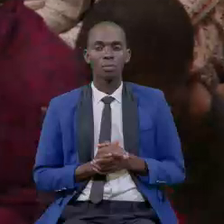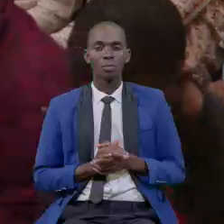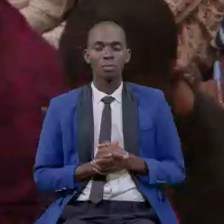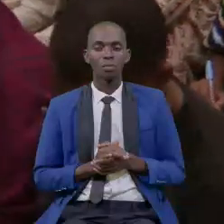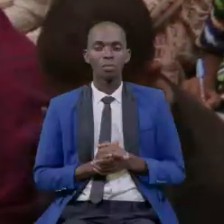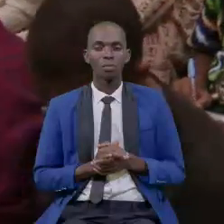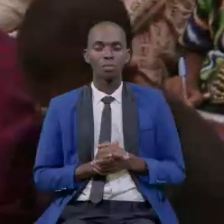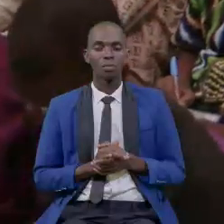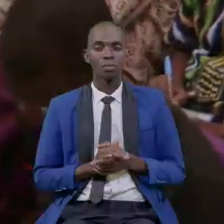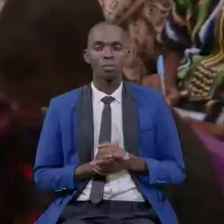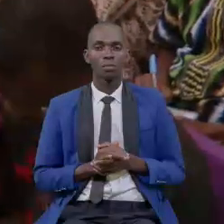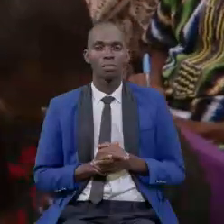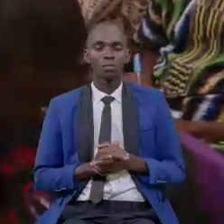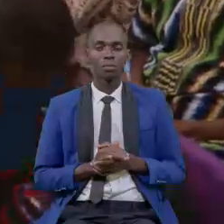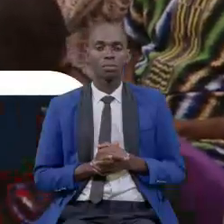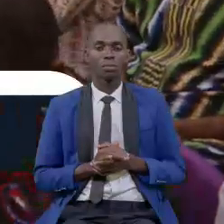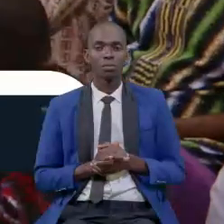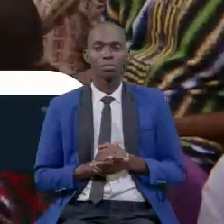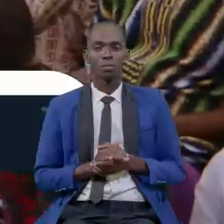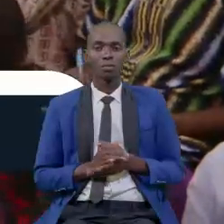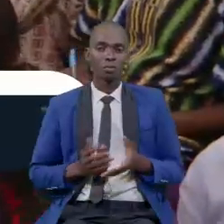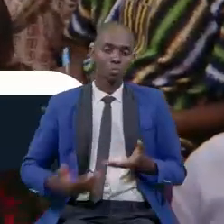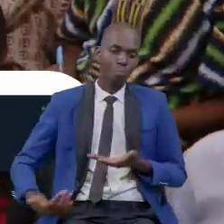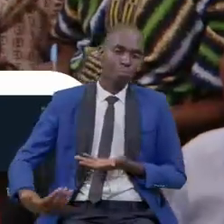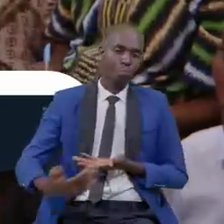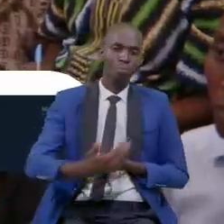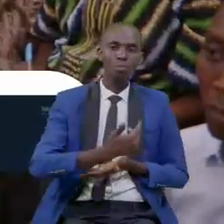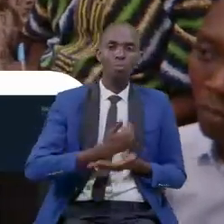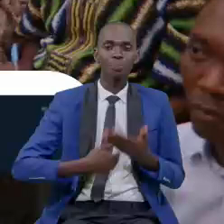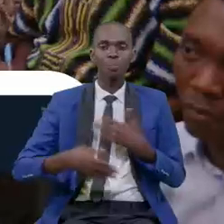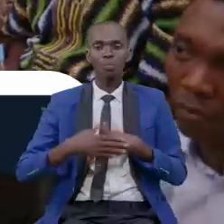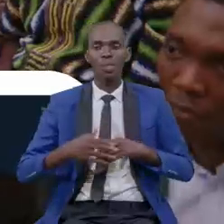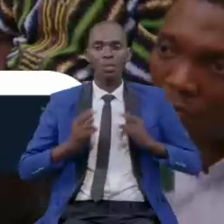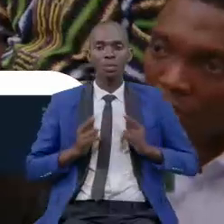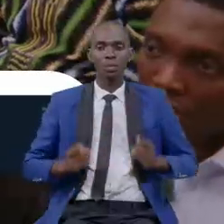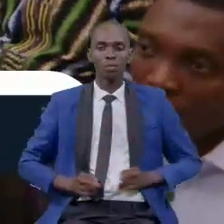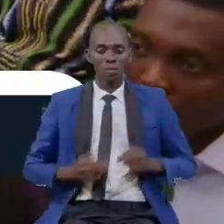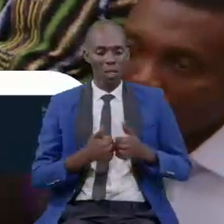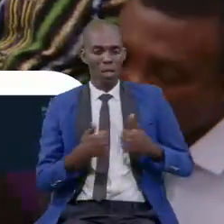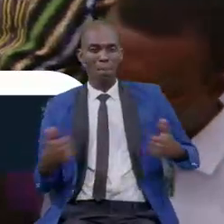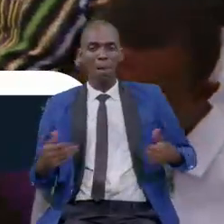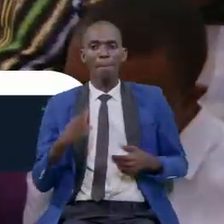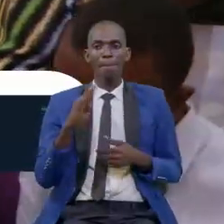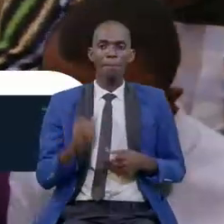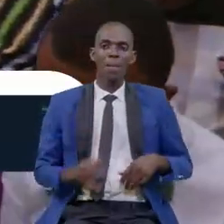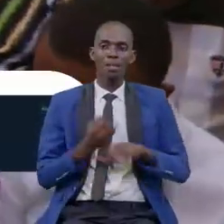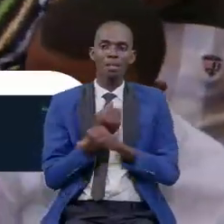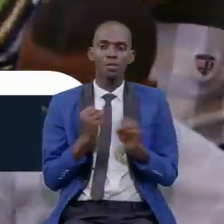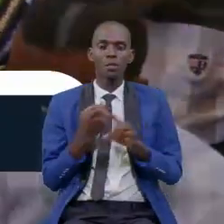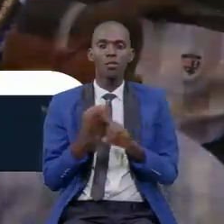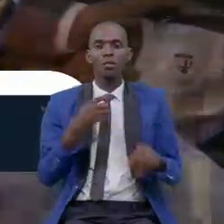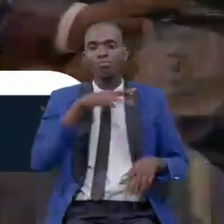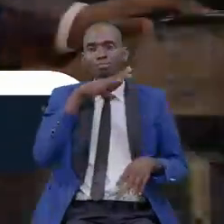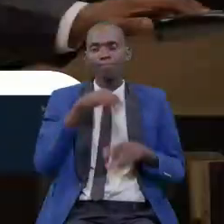recovered humans separated by justification from